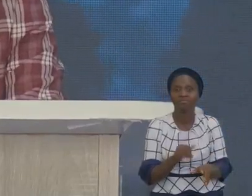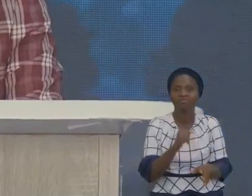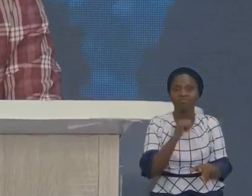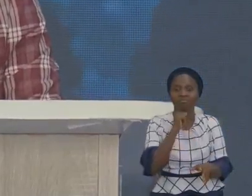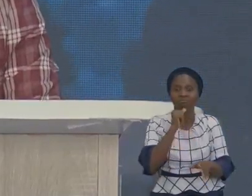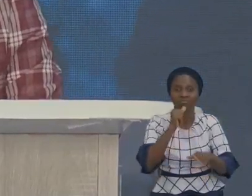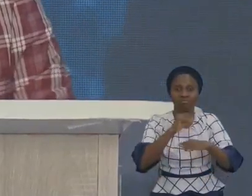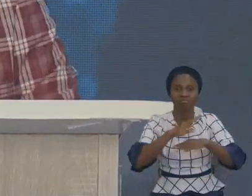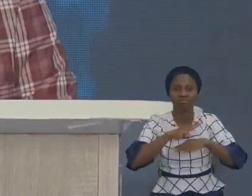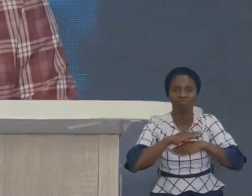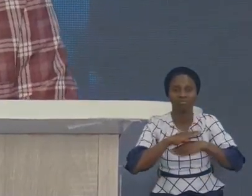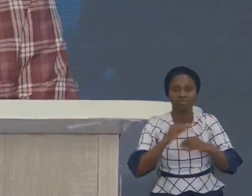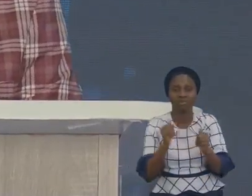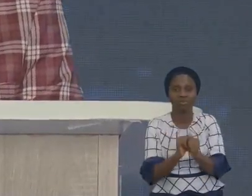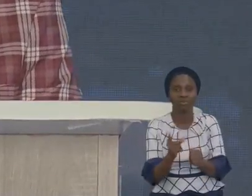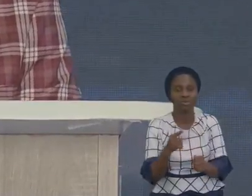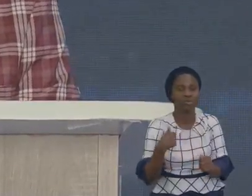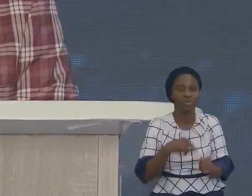going round.